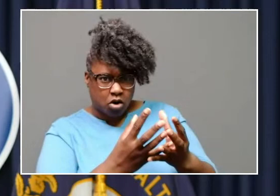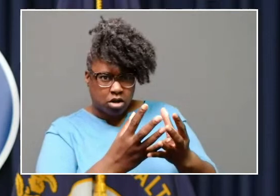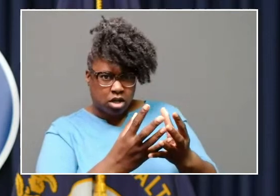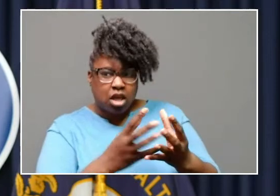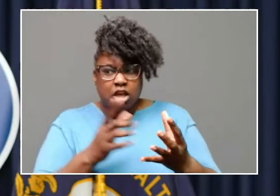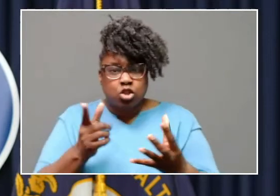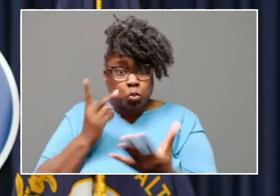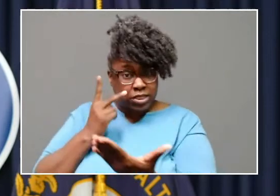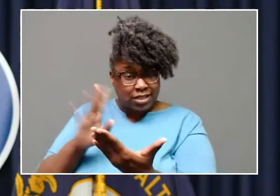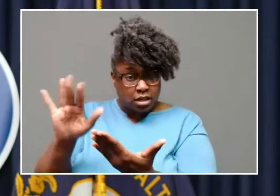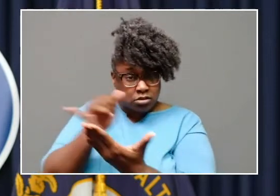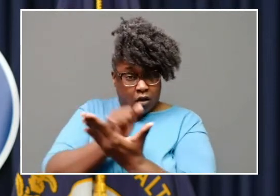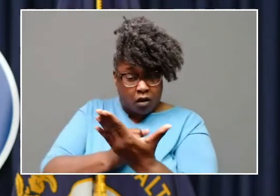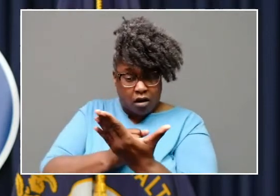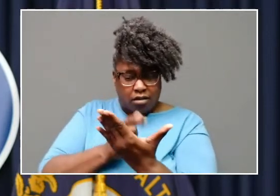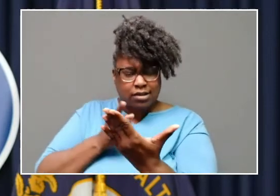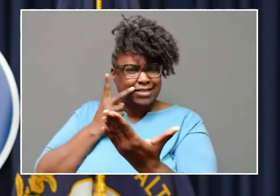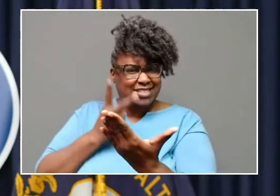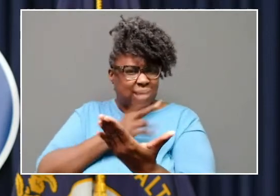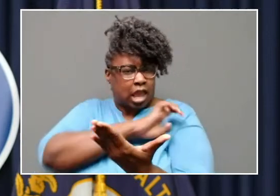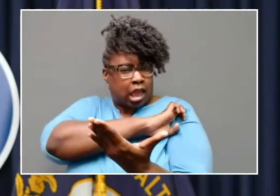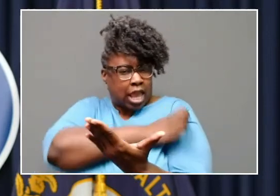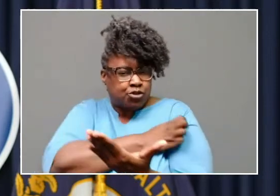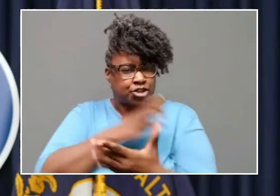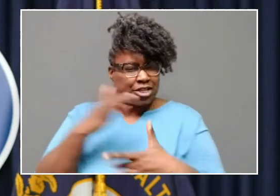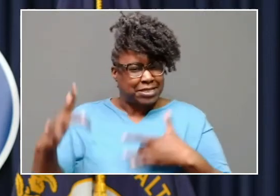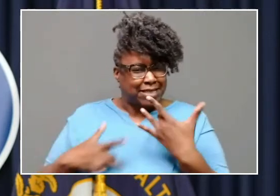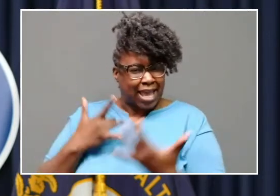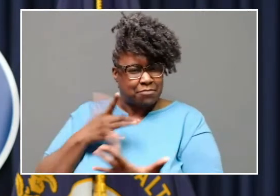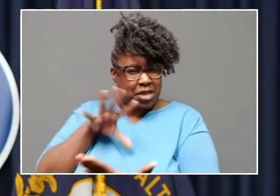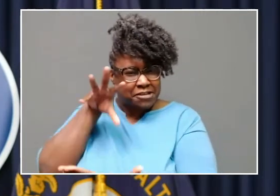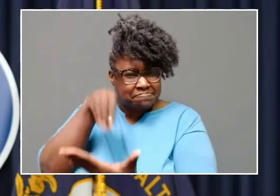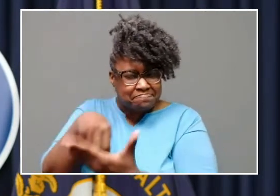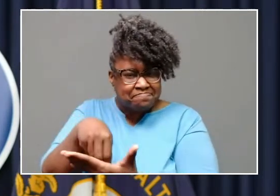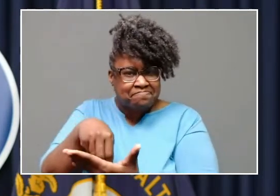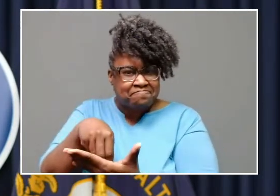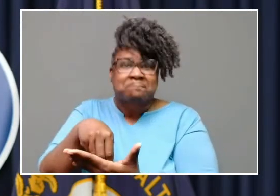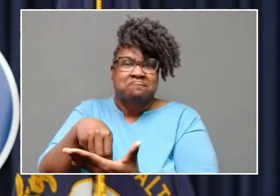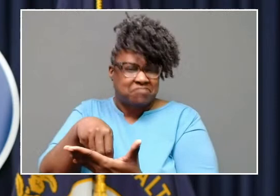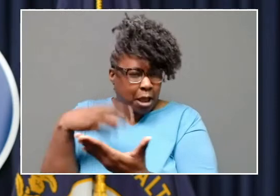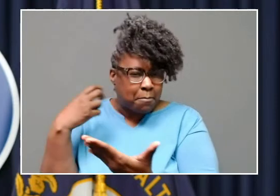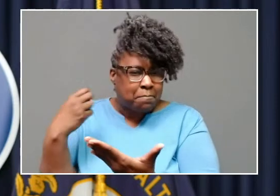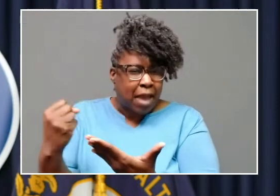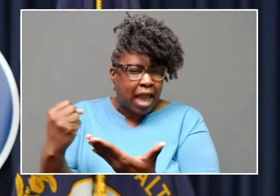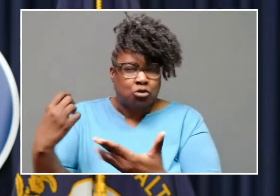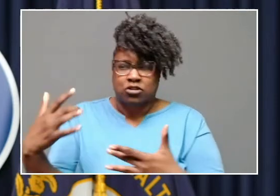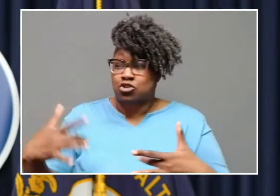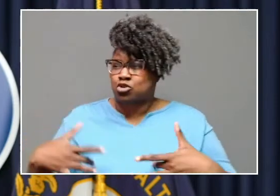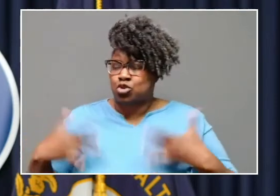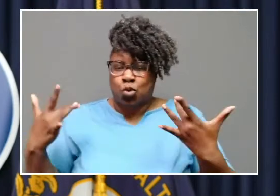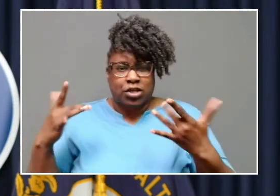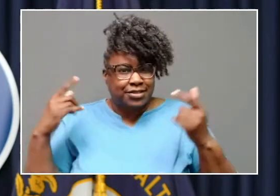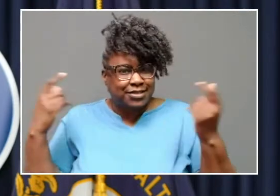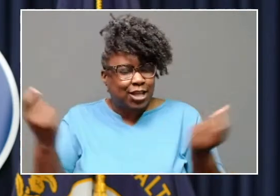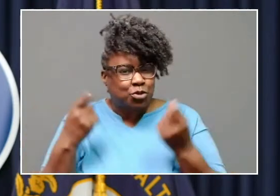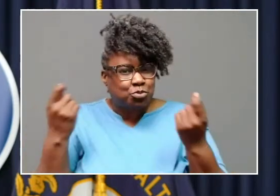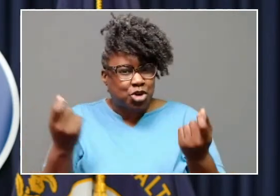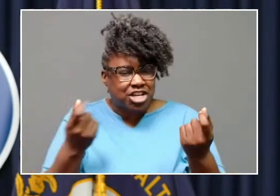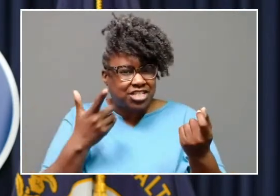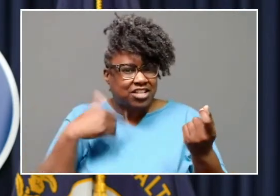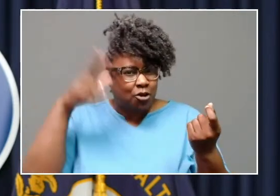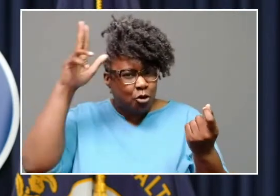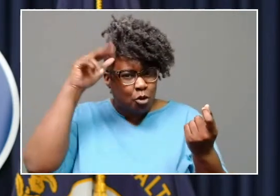The work he has created for the Celebration Derby poster captures the power, joy, and celebration of experiencing the race firsthand. With